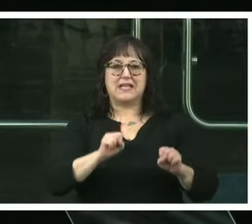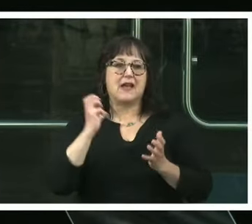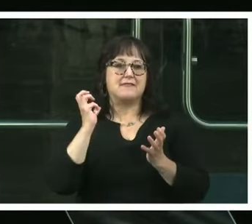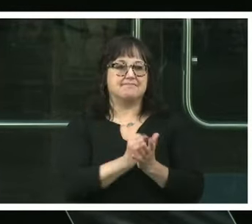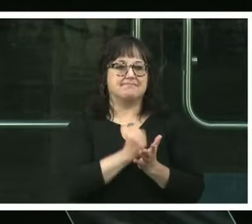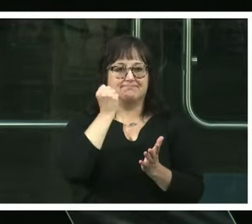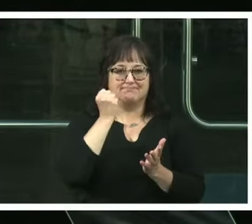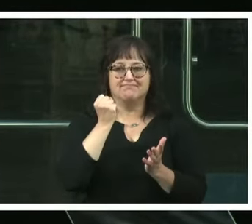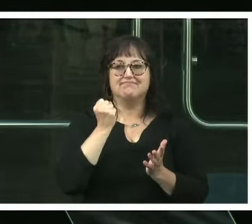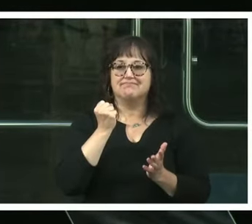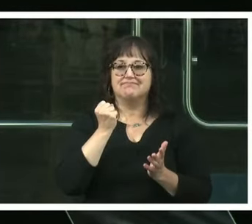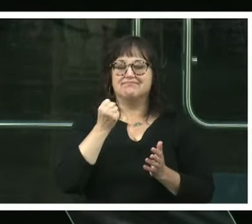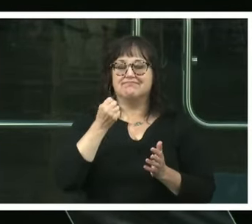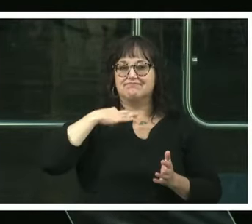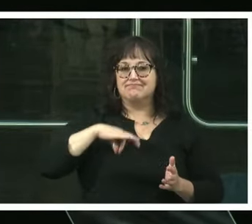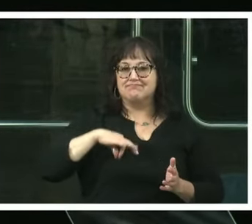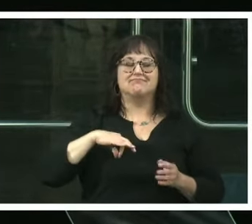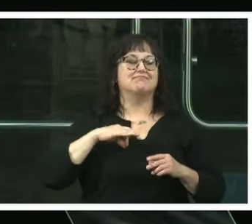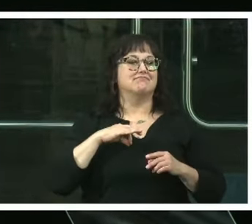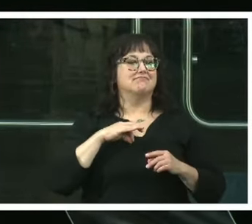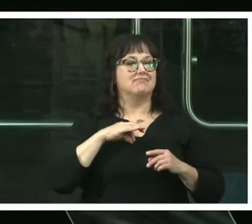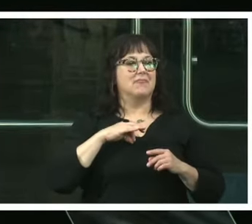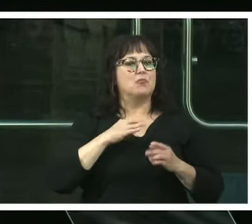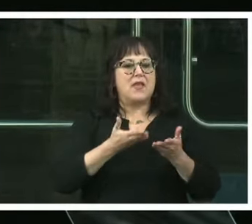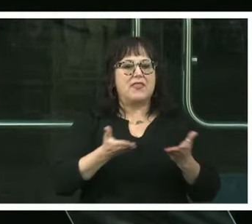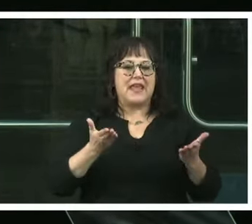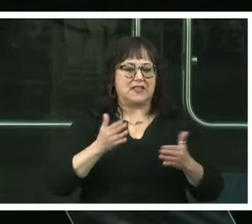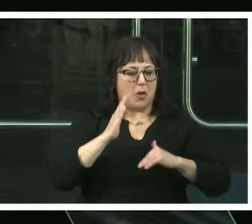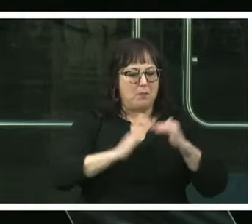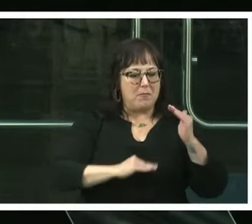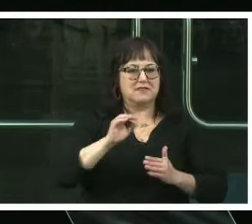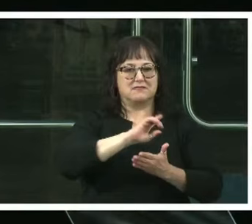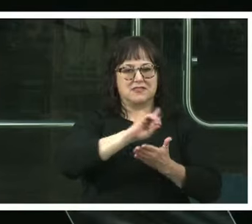being built and designed right here.